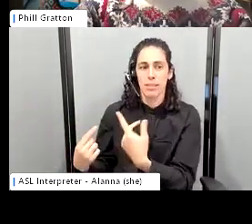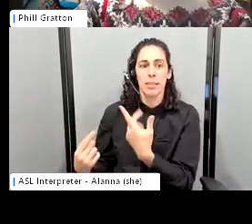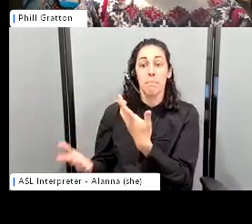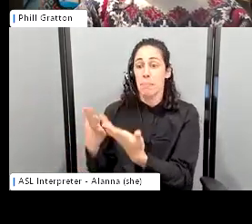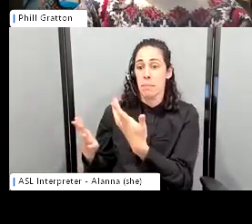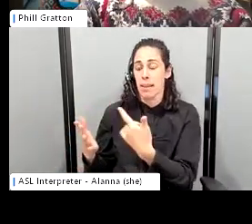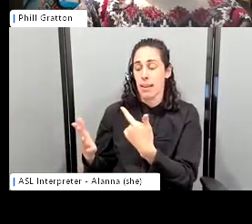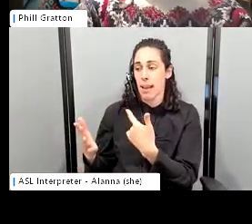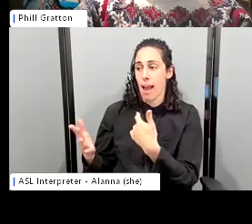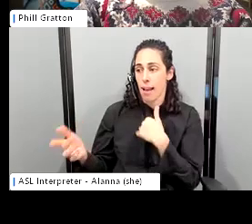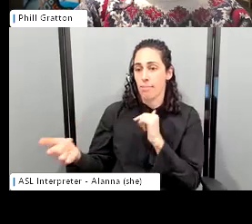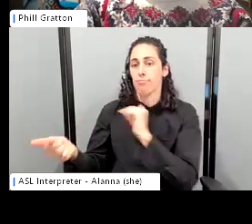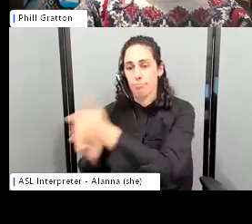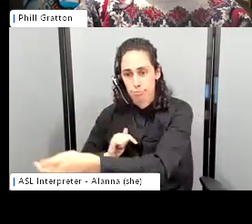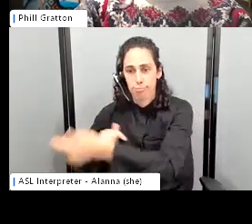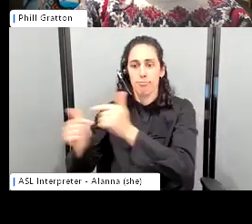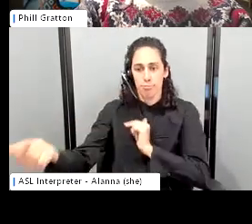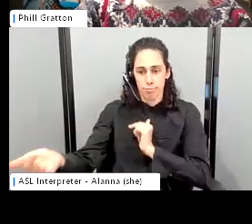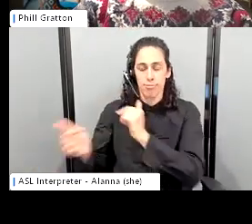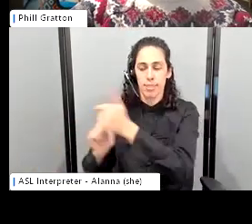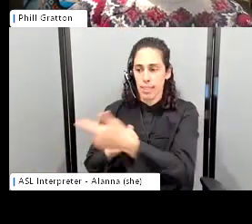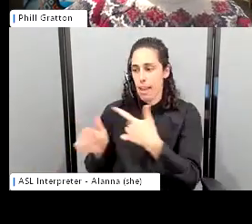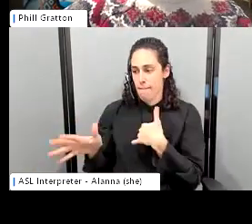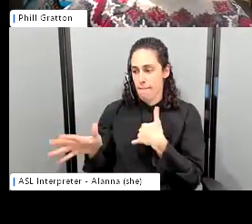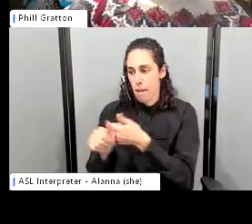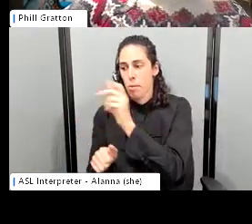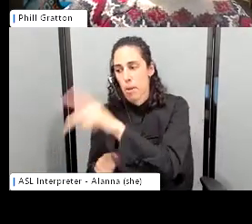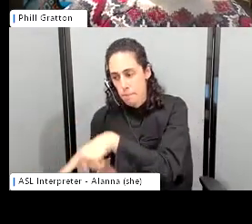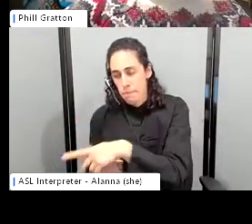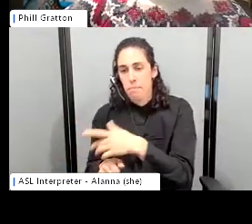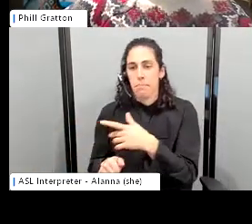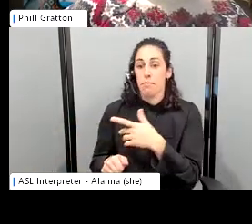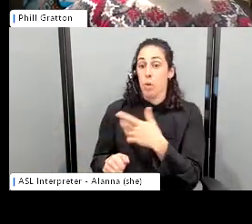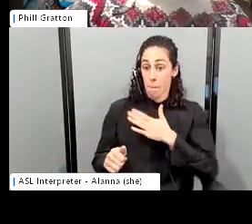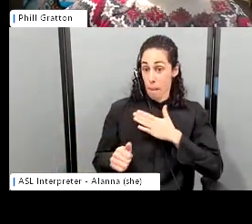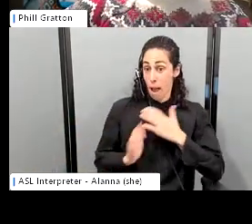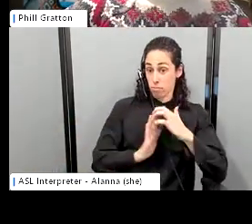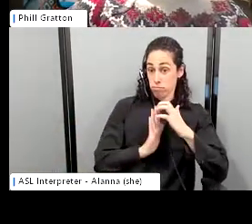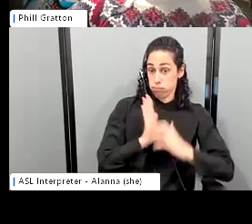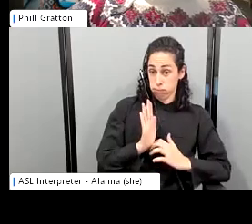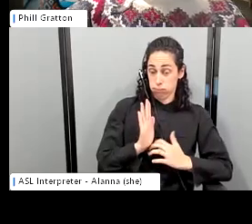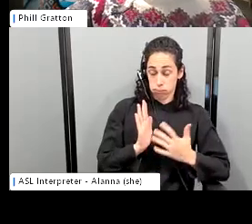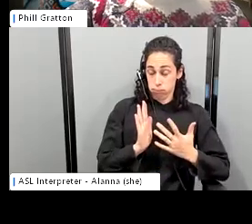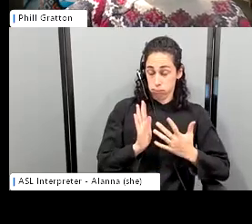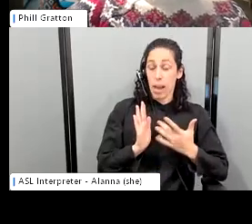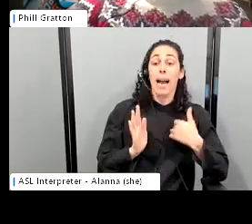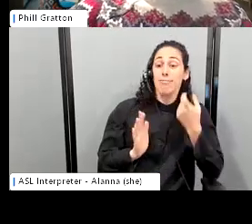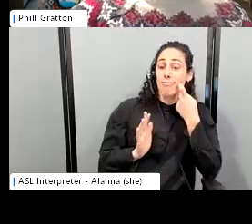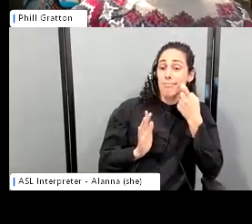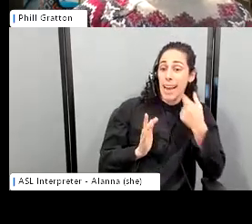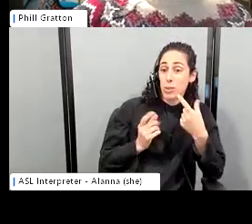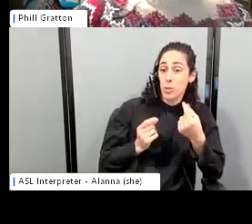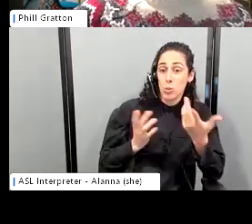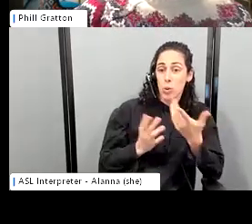the wording. You can even put in something you've written, ask it to edit. I did that recently. I had to do a